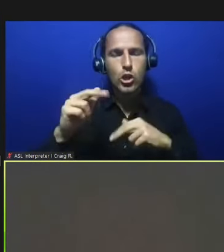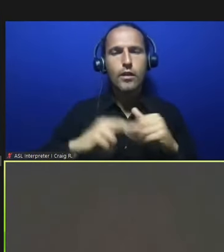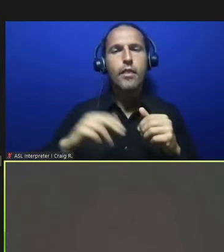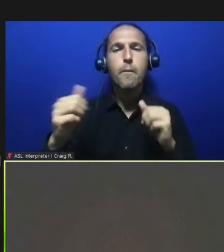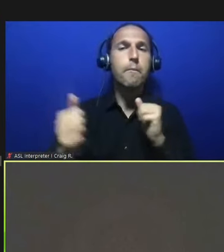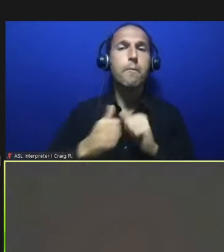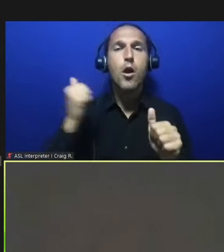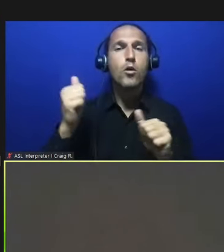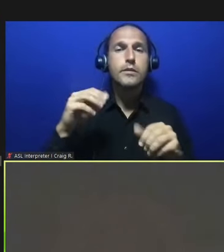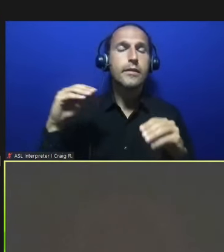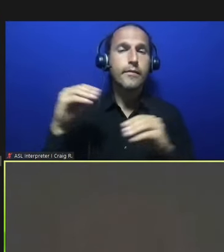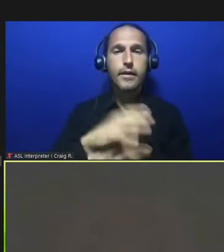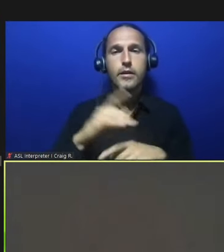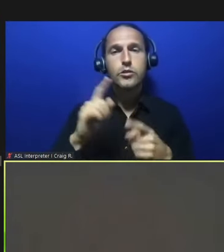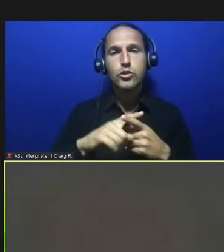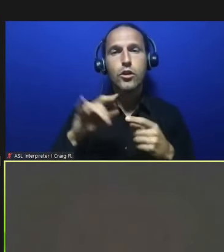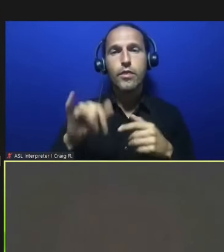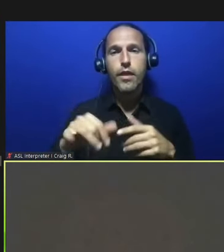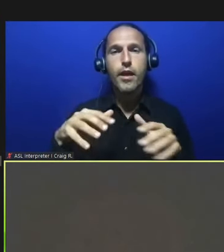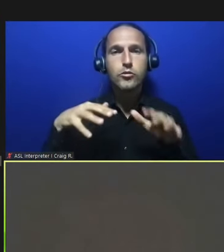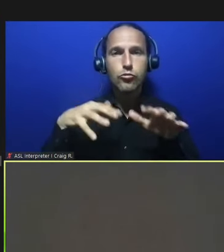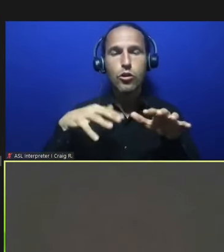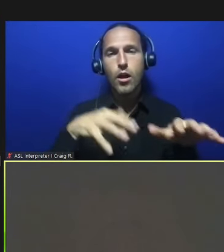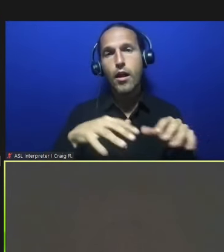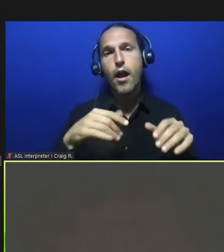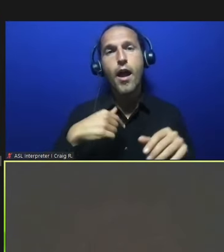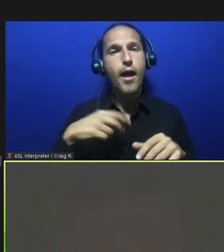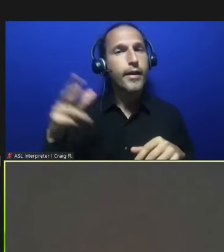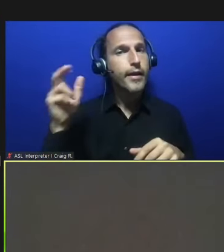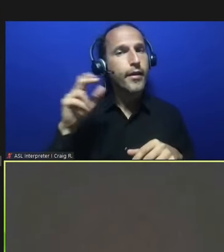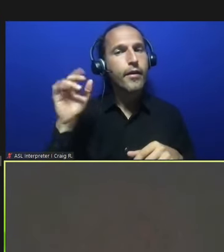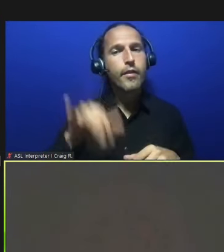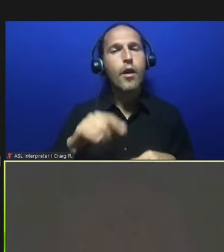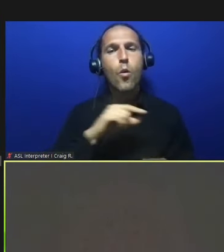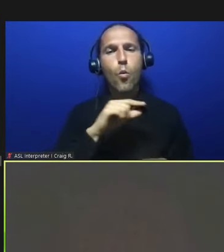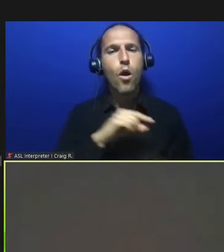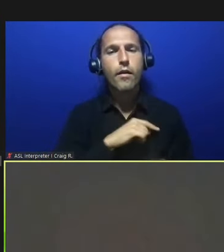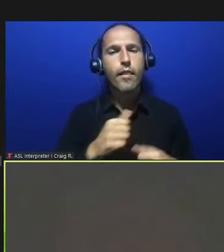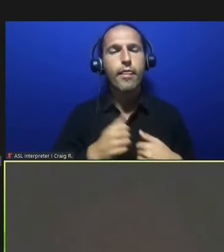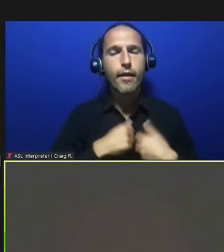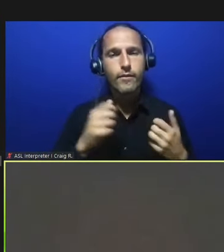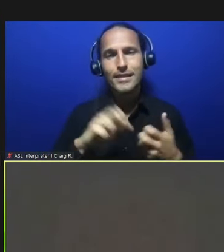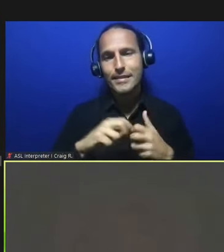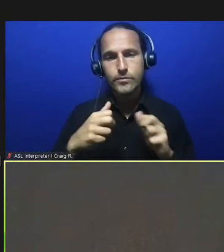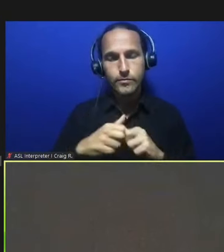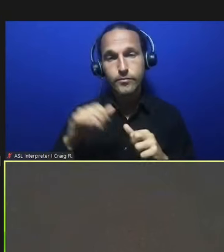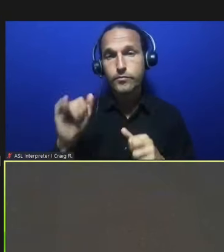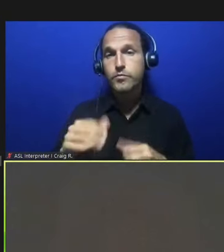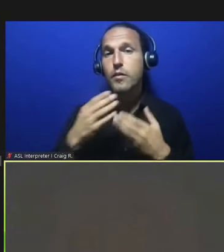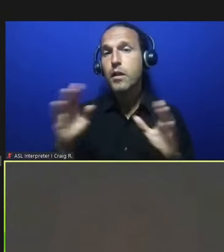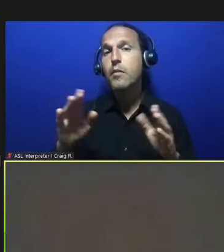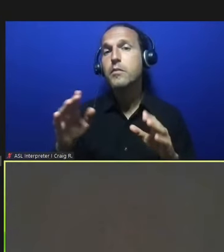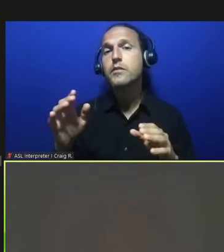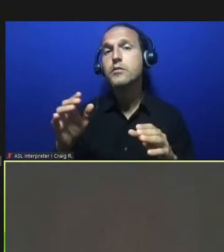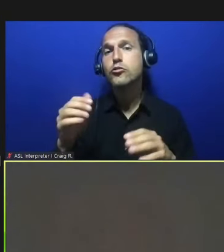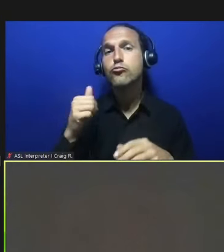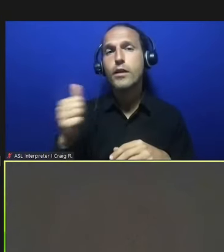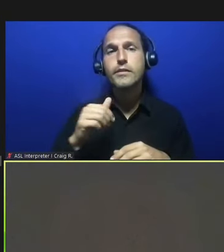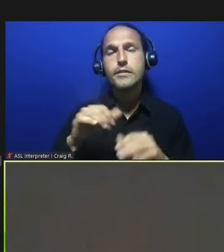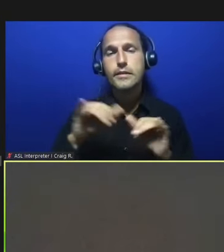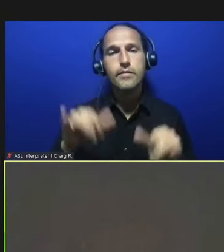most significant impact on congestion. I've heard quality of life is an issue, and the public transit system does not offer improved